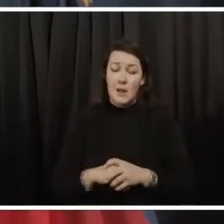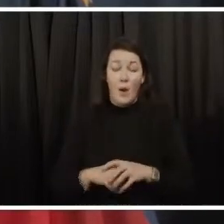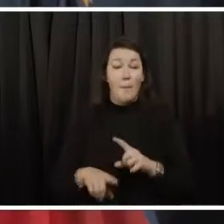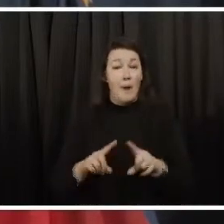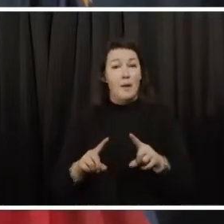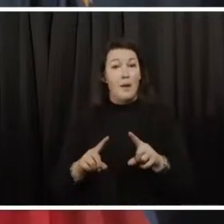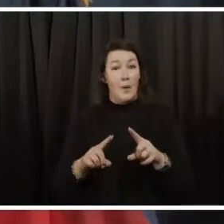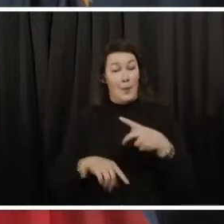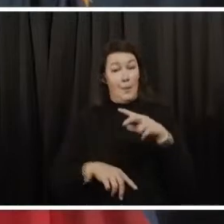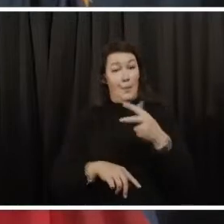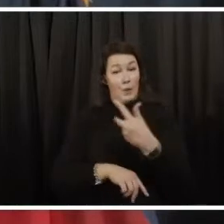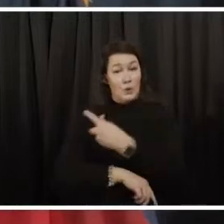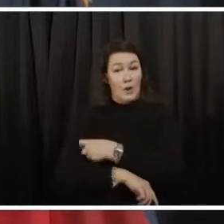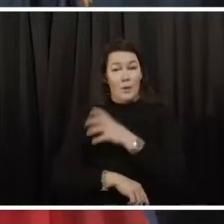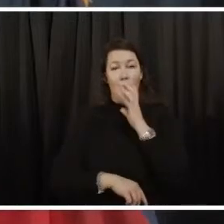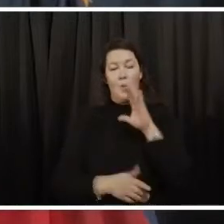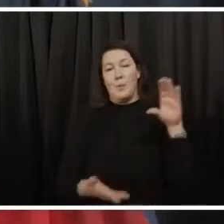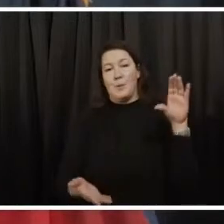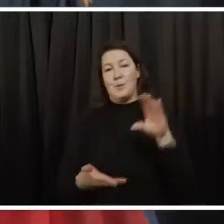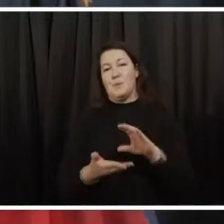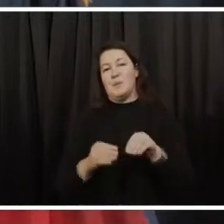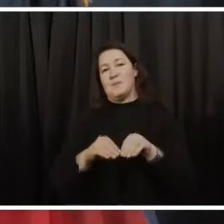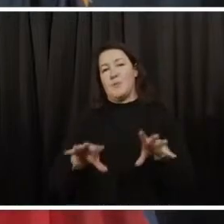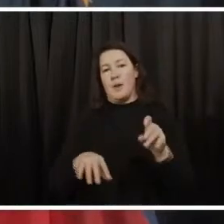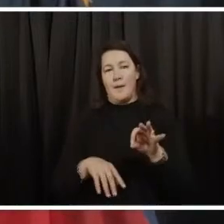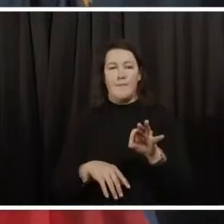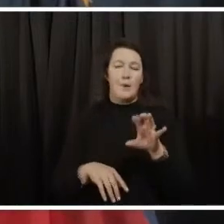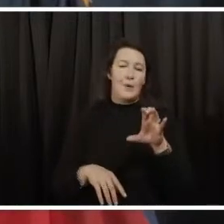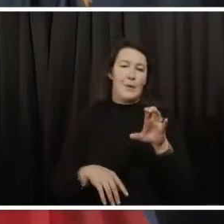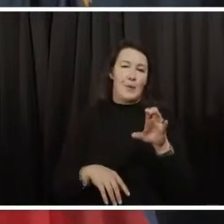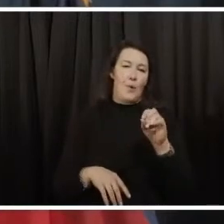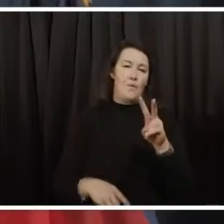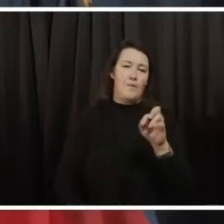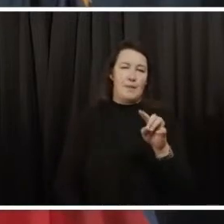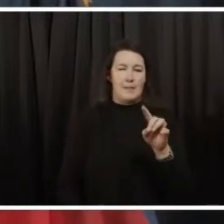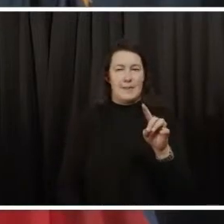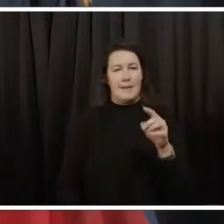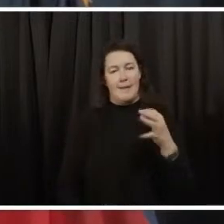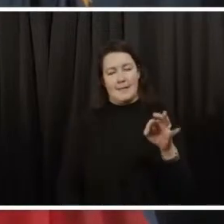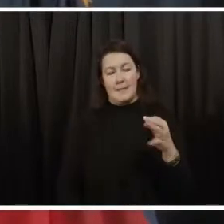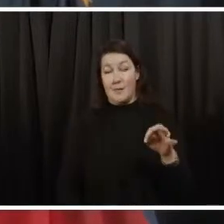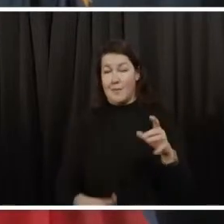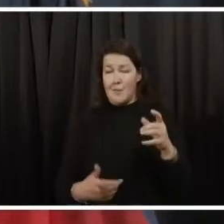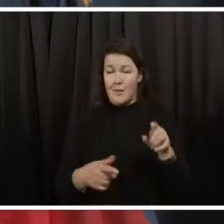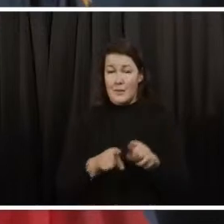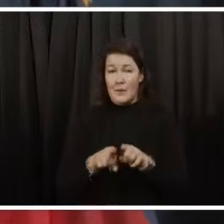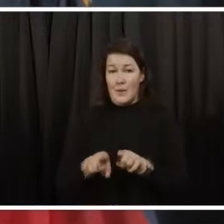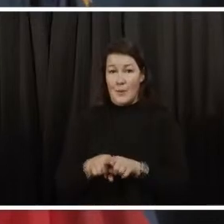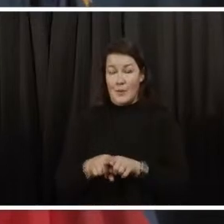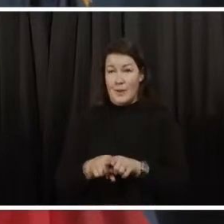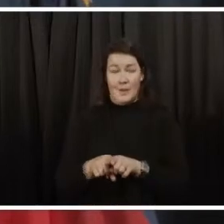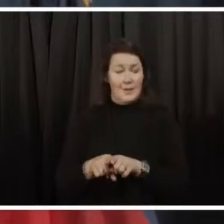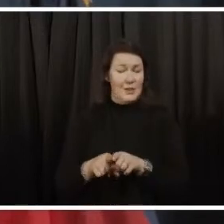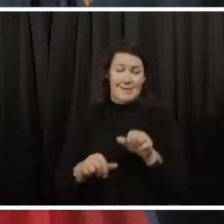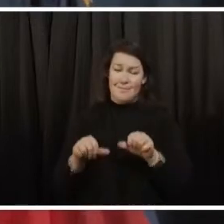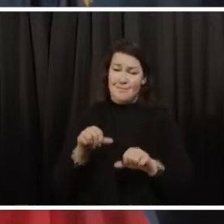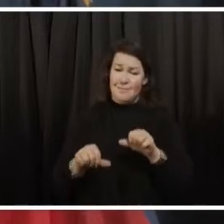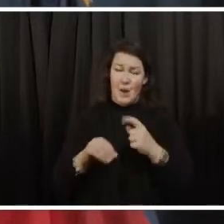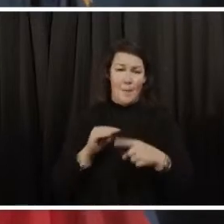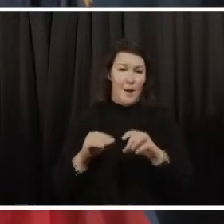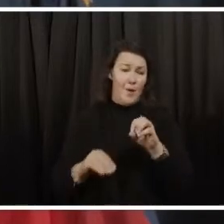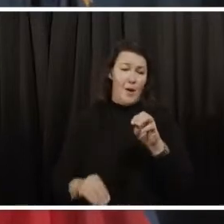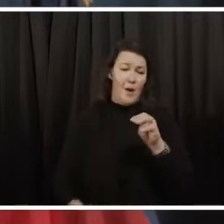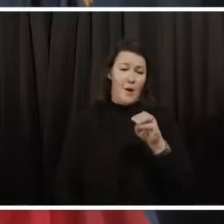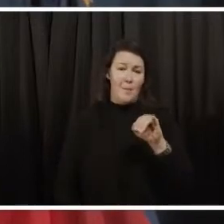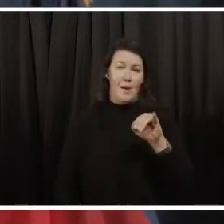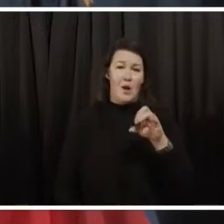of COVID-19 and prevent serious illness and hospitalization, especially with all the uncertainty around the Omicron variant, the